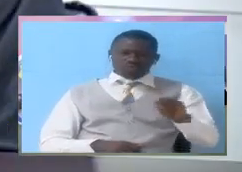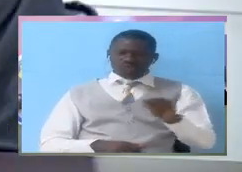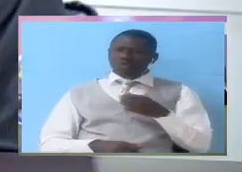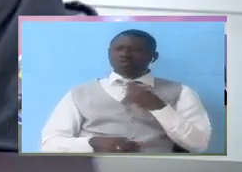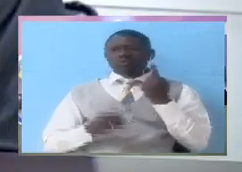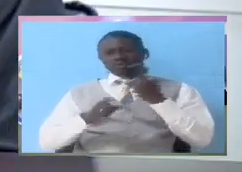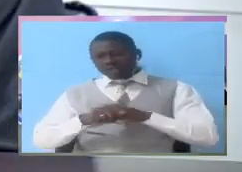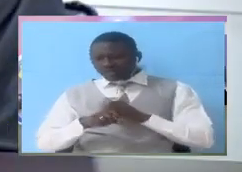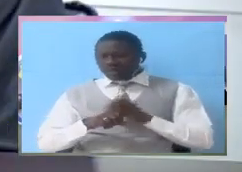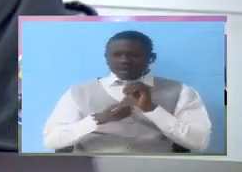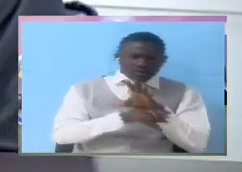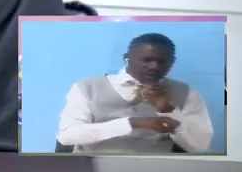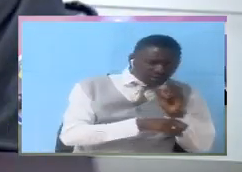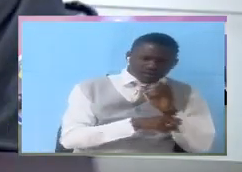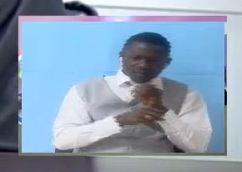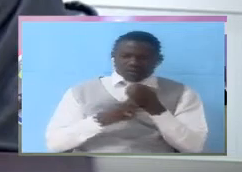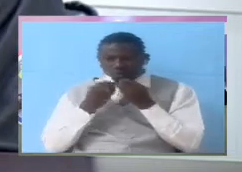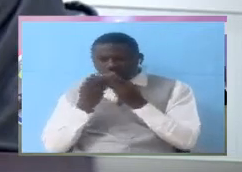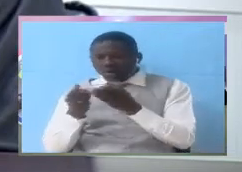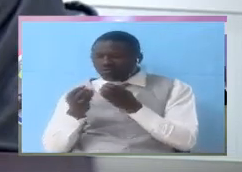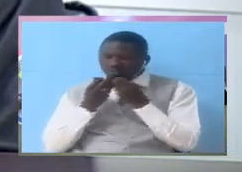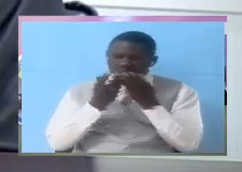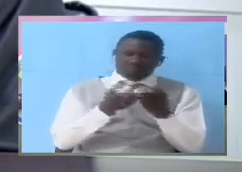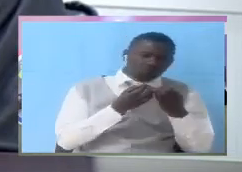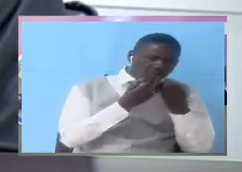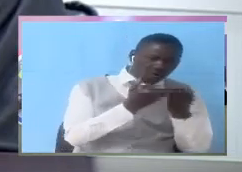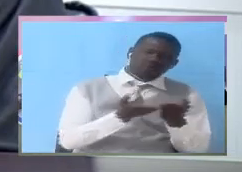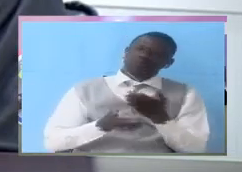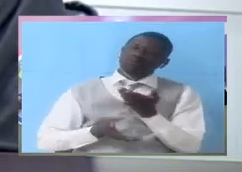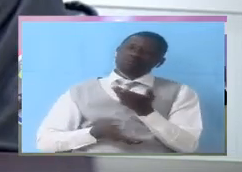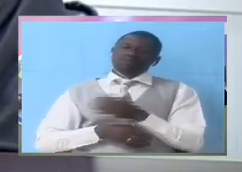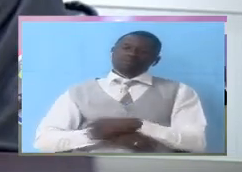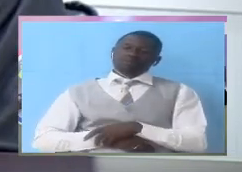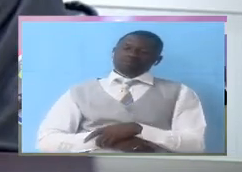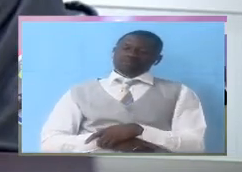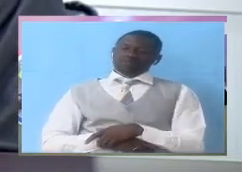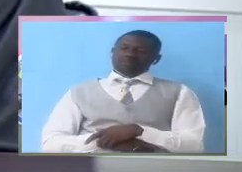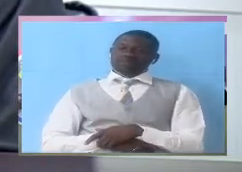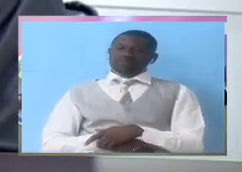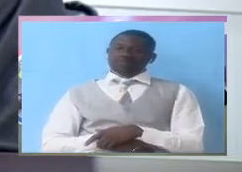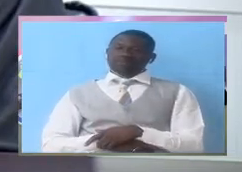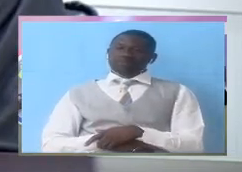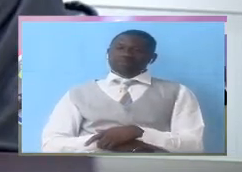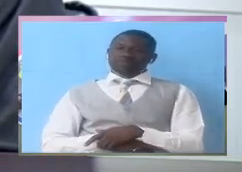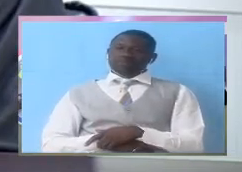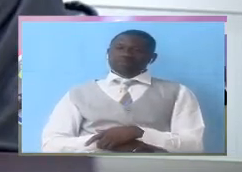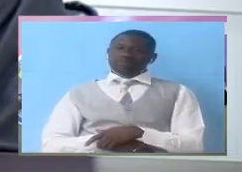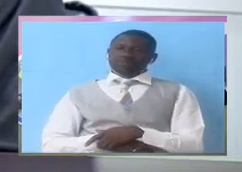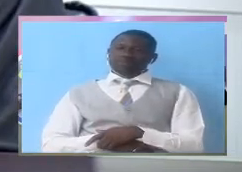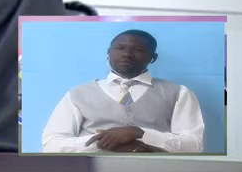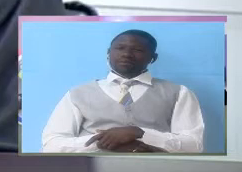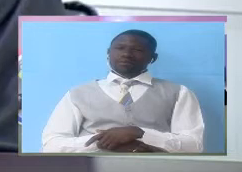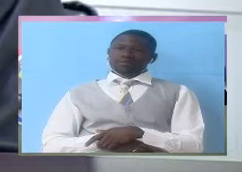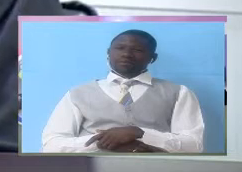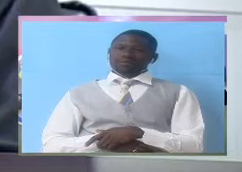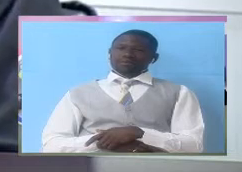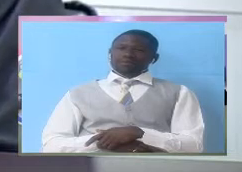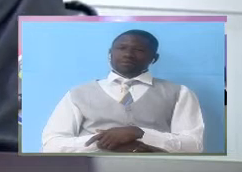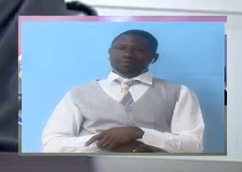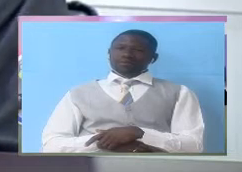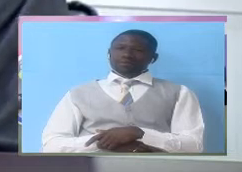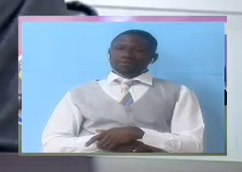yow itami leg leg daan nga dem fekki panel bi fofu pour set lan la ñoo liggey wala pour xamal len nga xamne non la liggey bi di